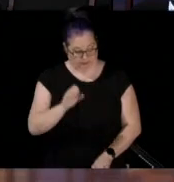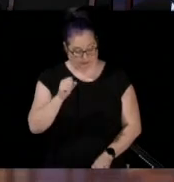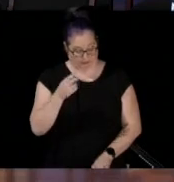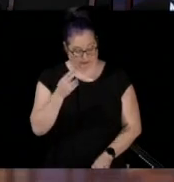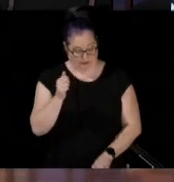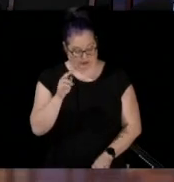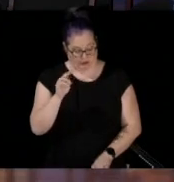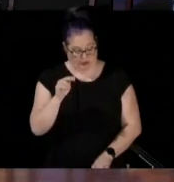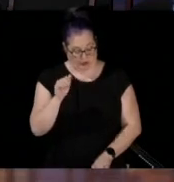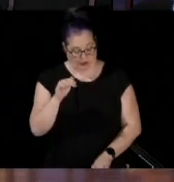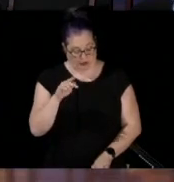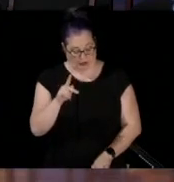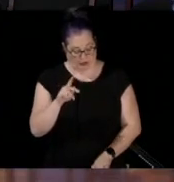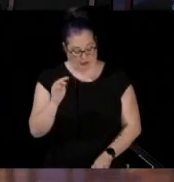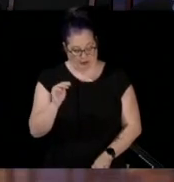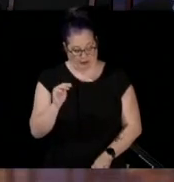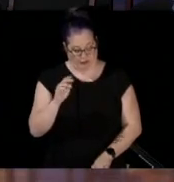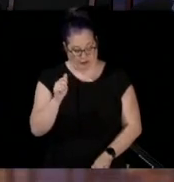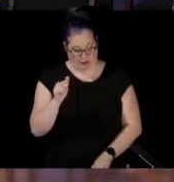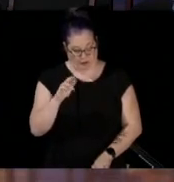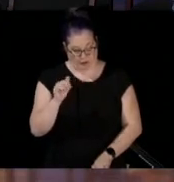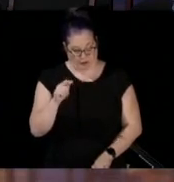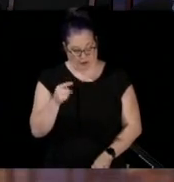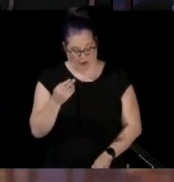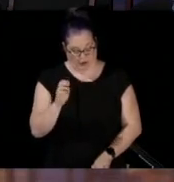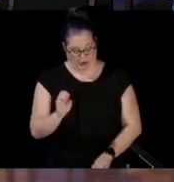Shanuk Mahendra Marate.